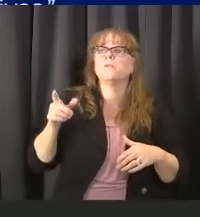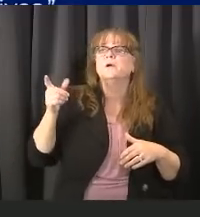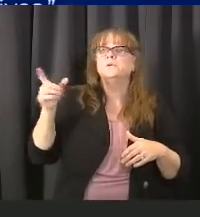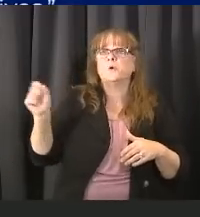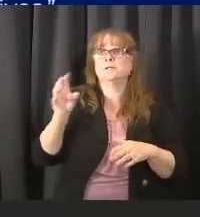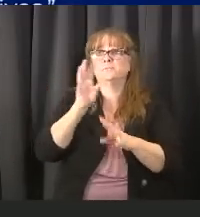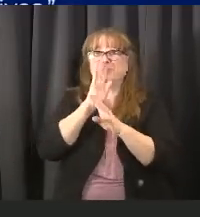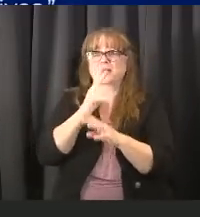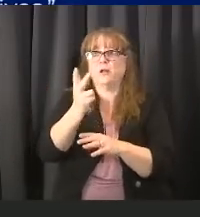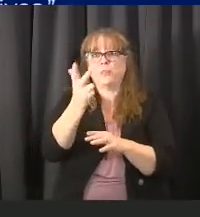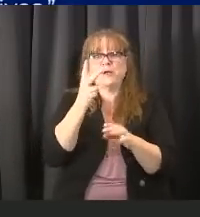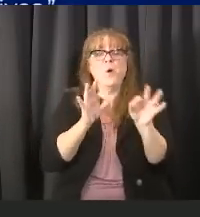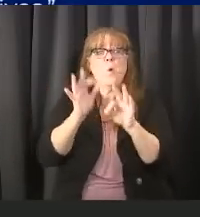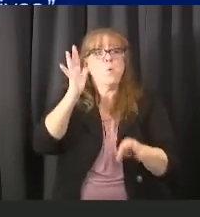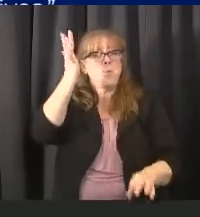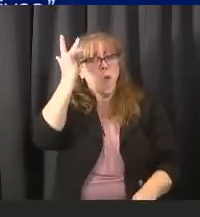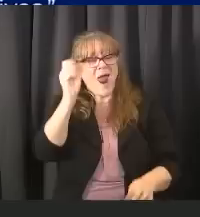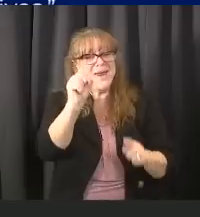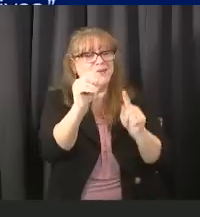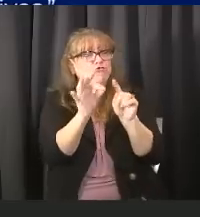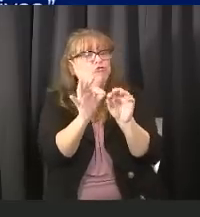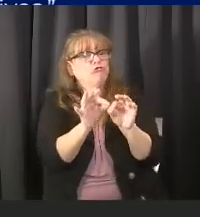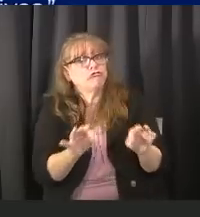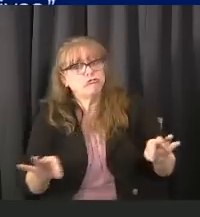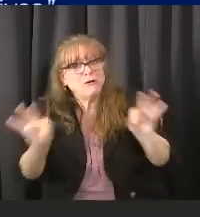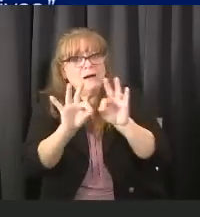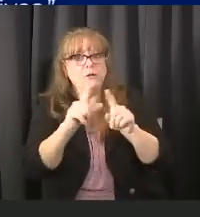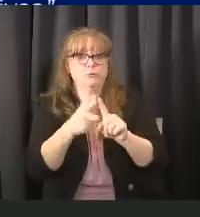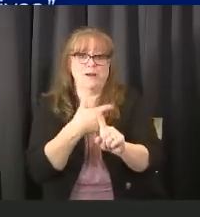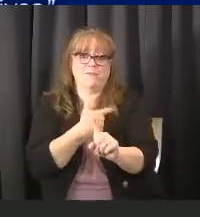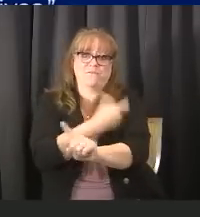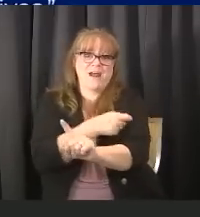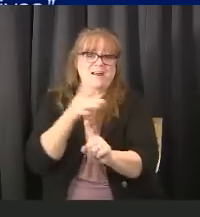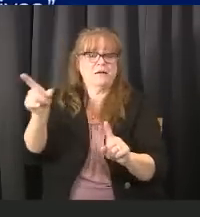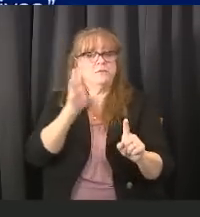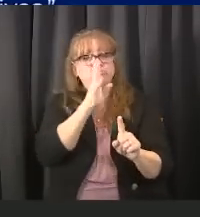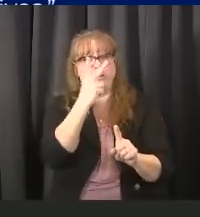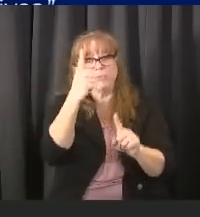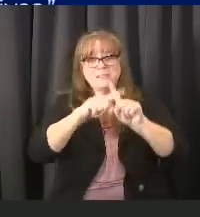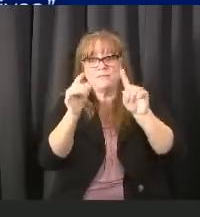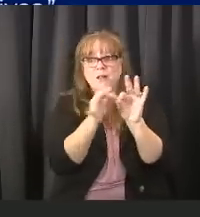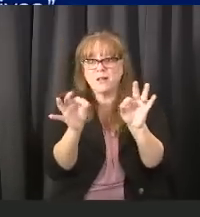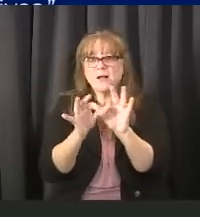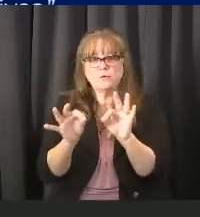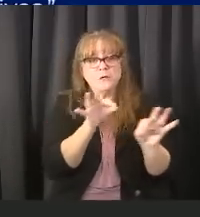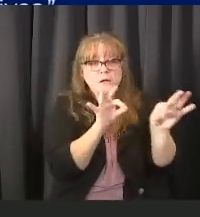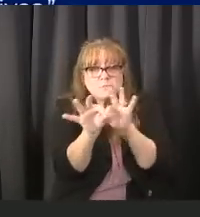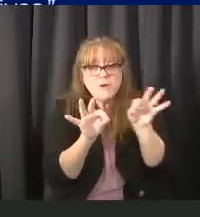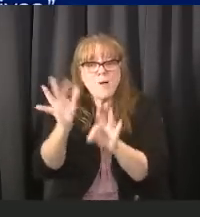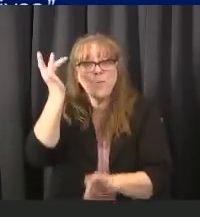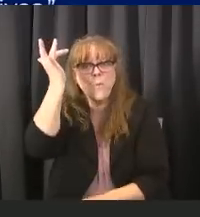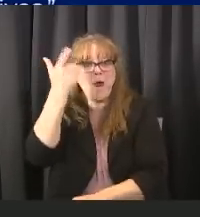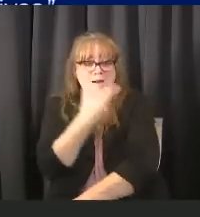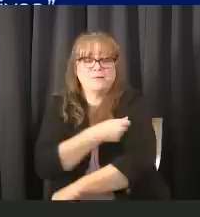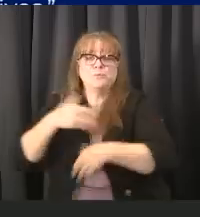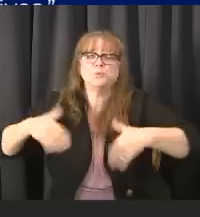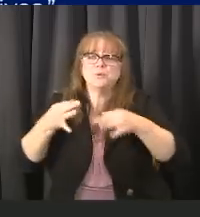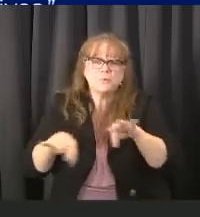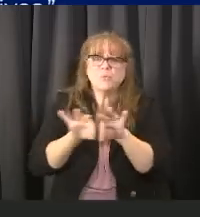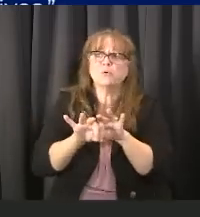few seconds as I share our internal data. So starting on December 16th, we started to administer vaccines to the